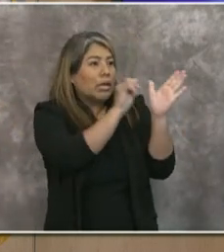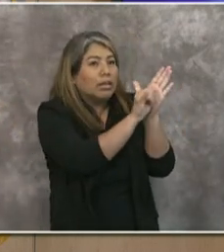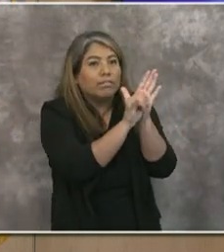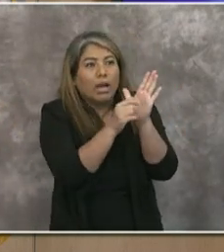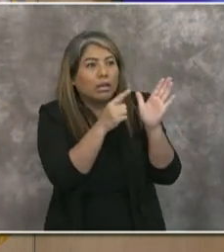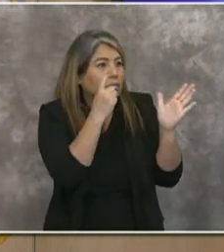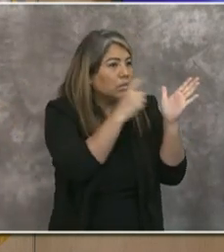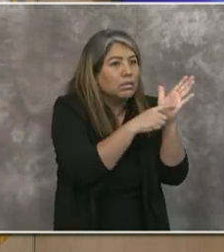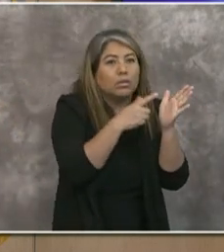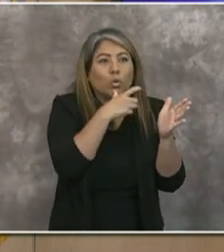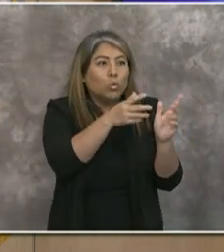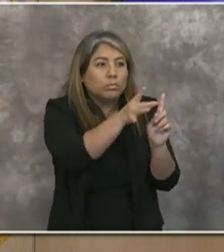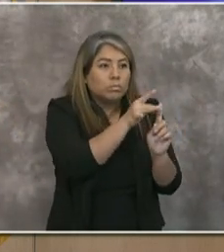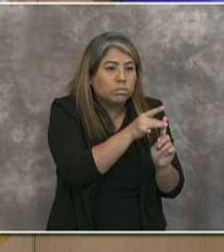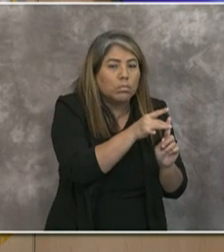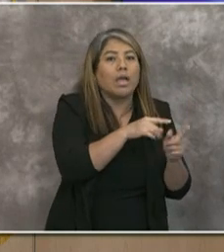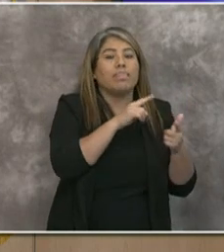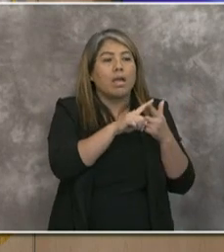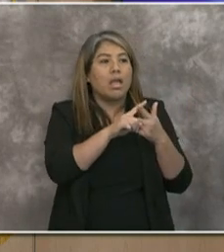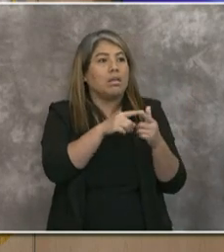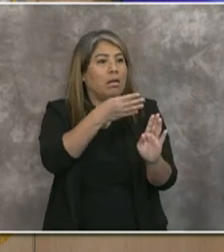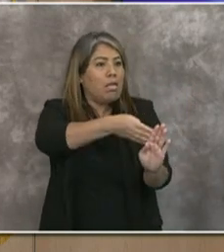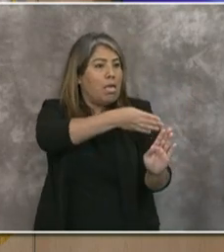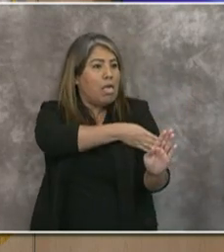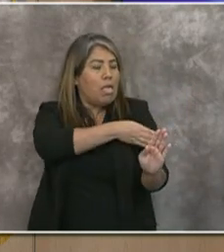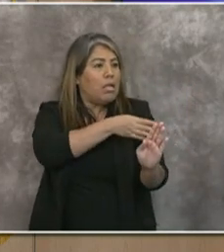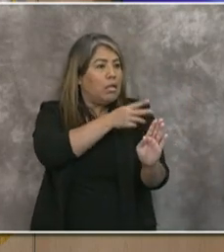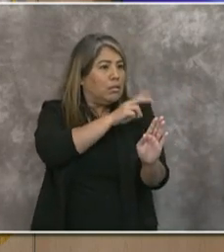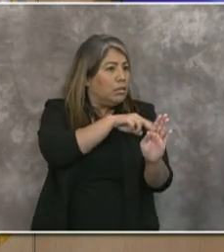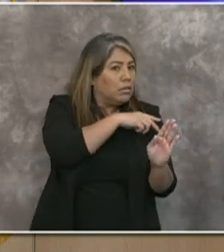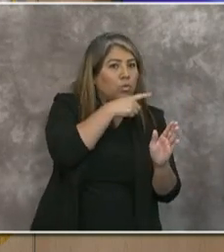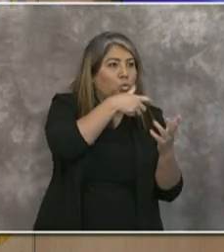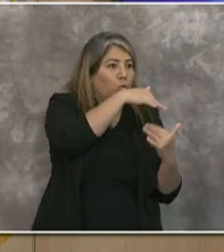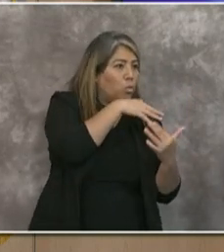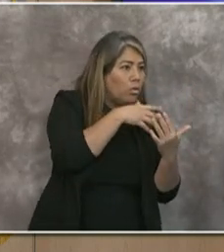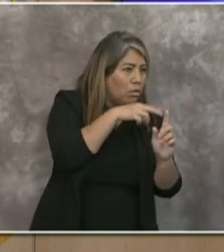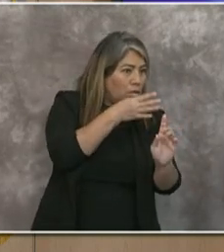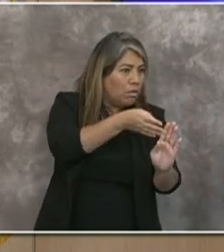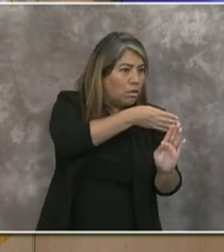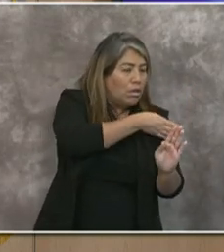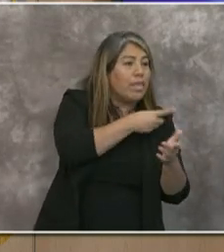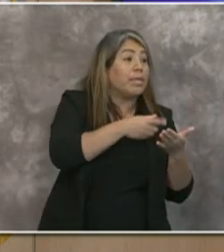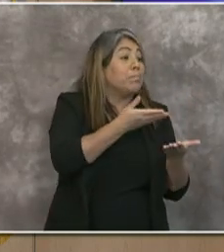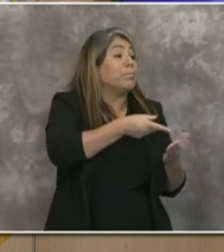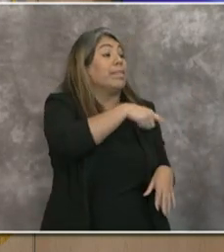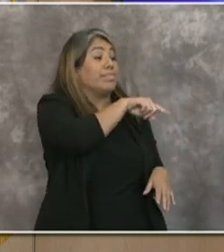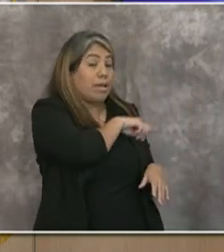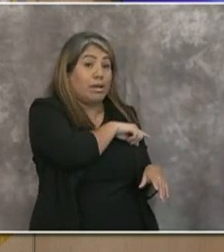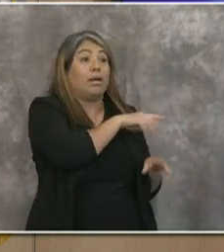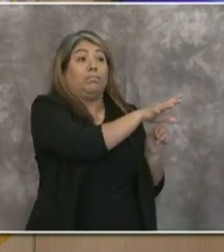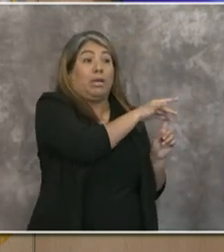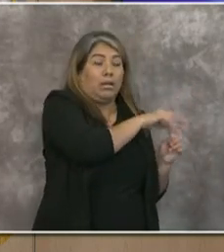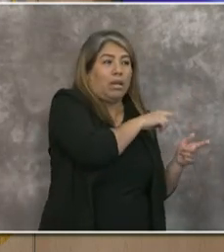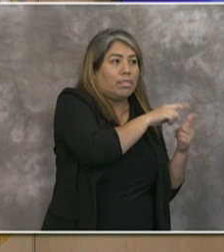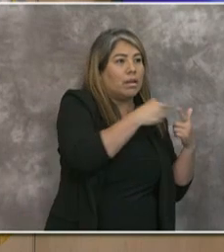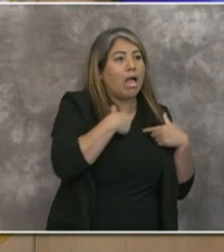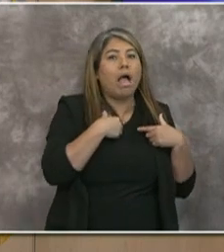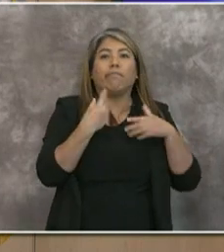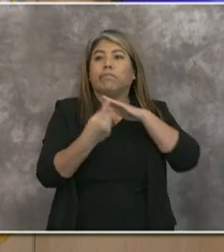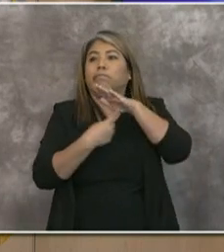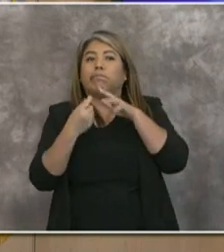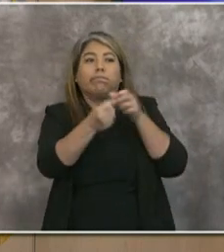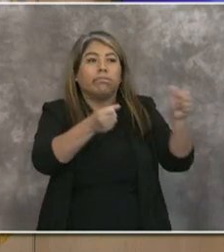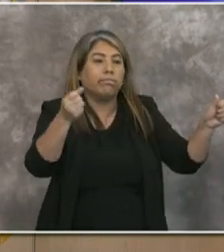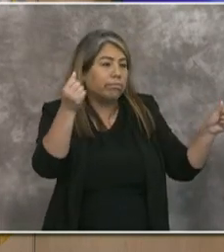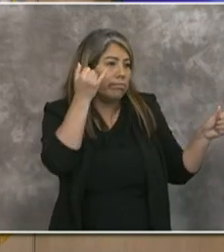who's positive, contact trace their close contacts, see if those individuals may be positive, and then have isolation opportunities available to